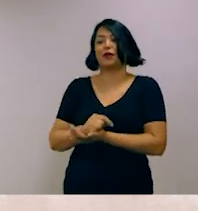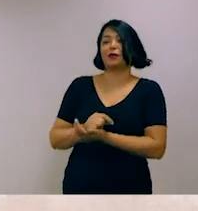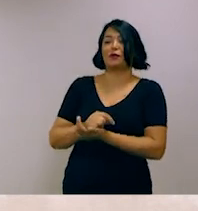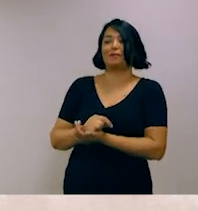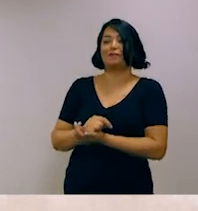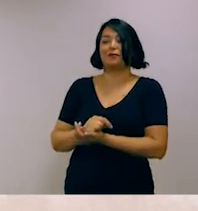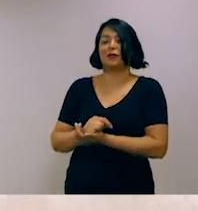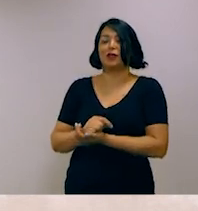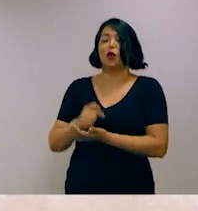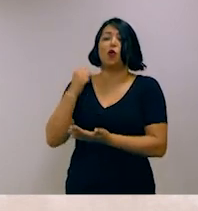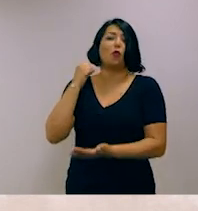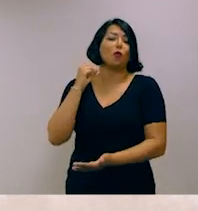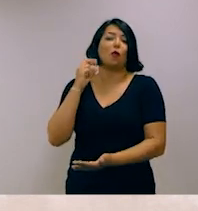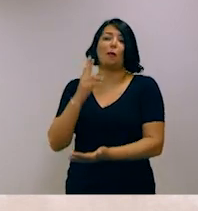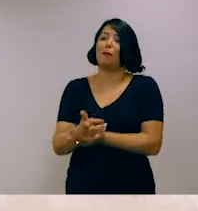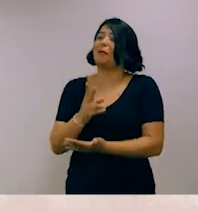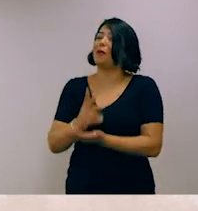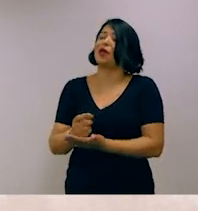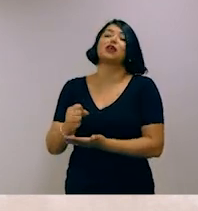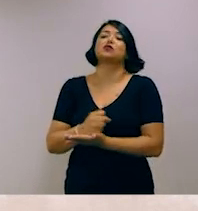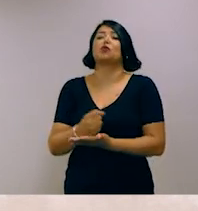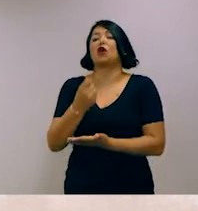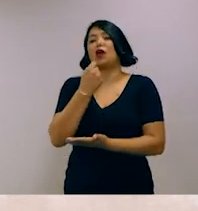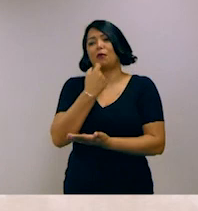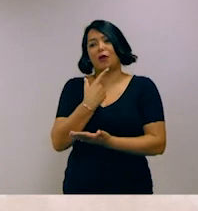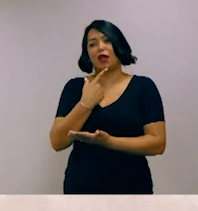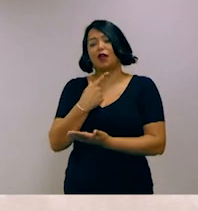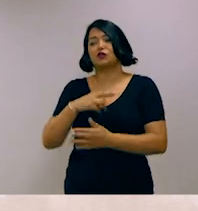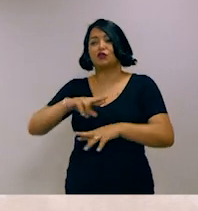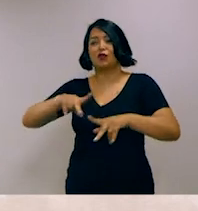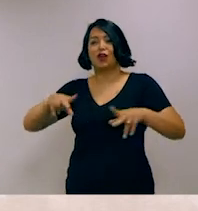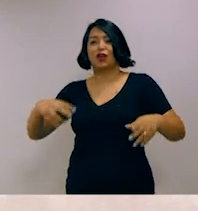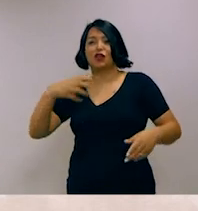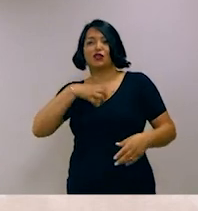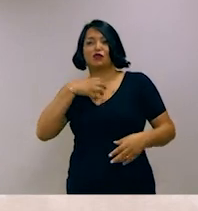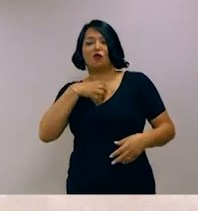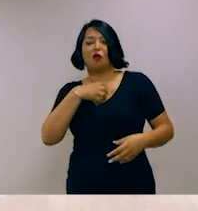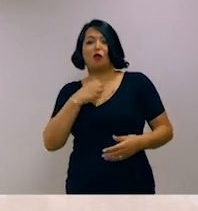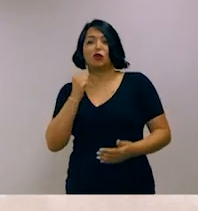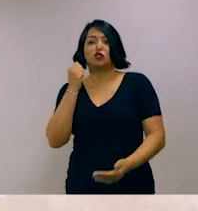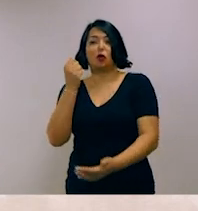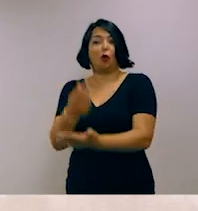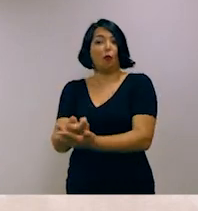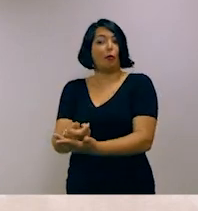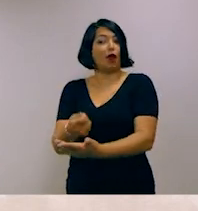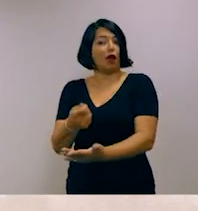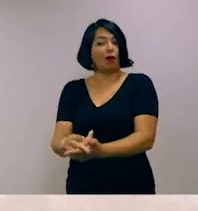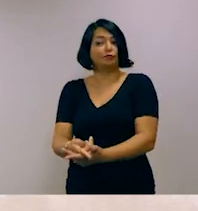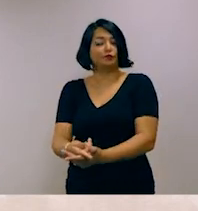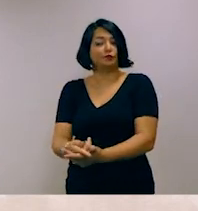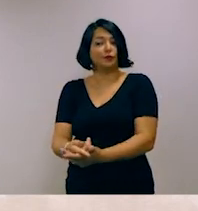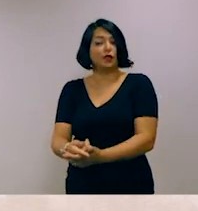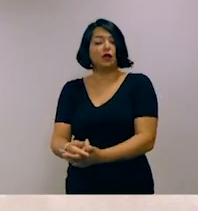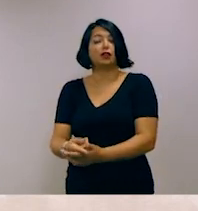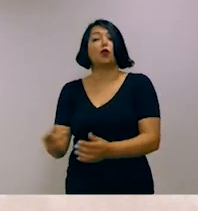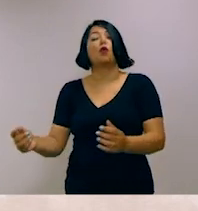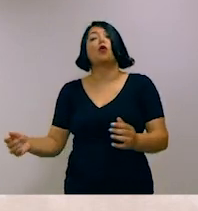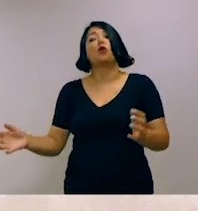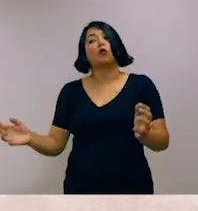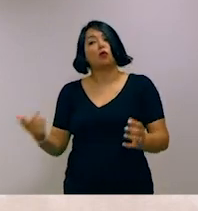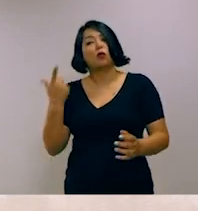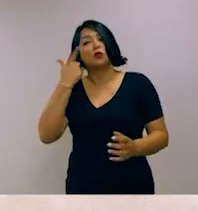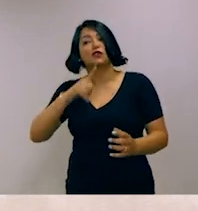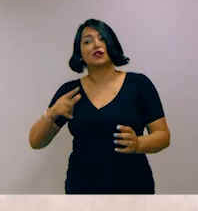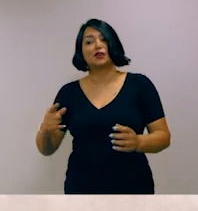milliliters, oral azithromycin, and so the same same product written